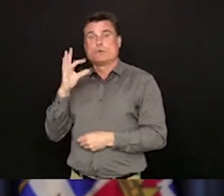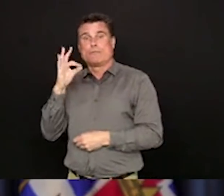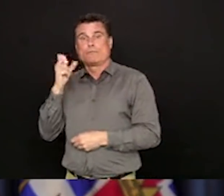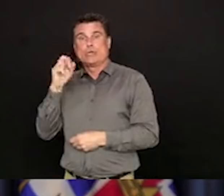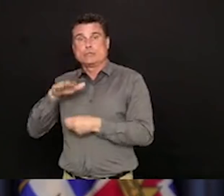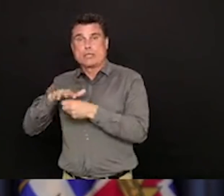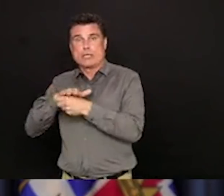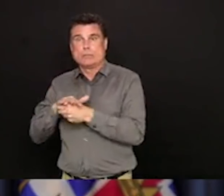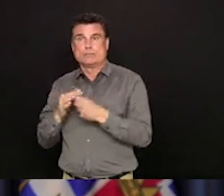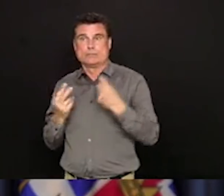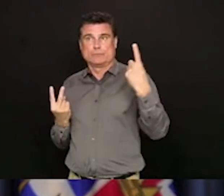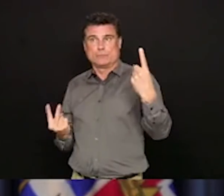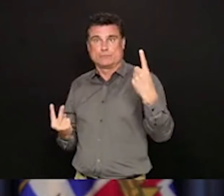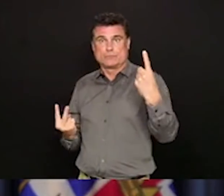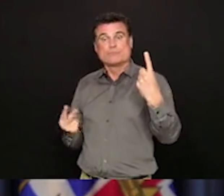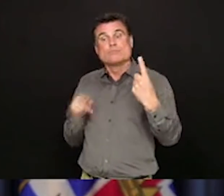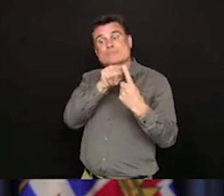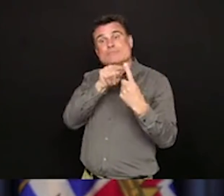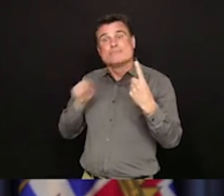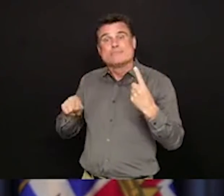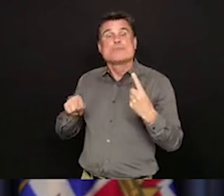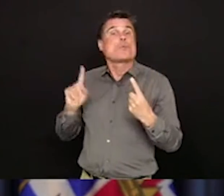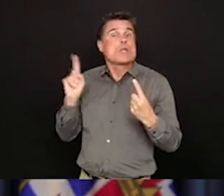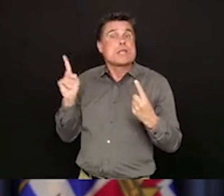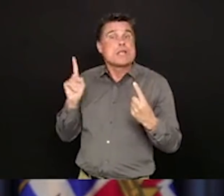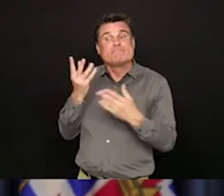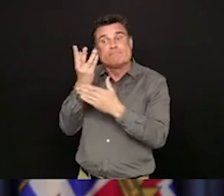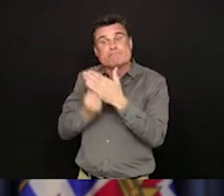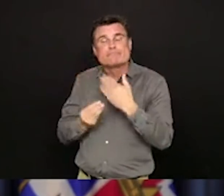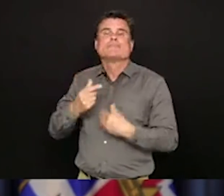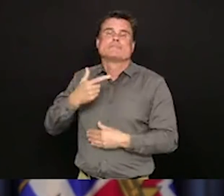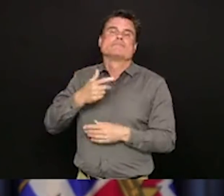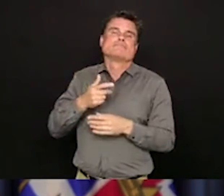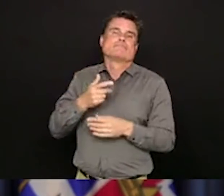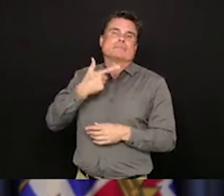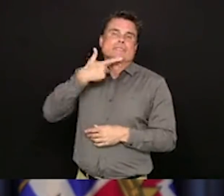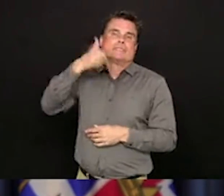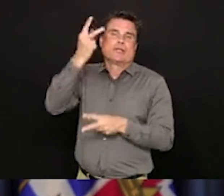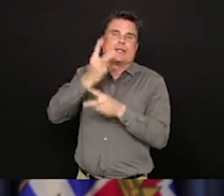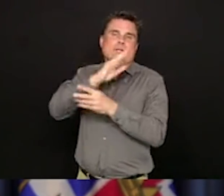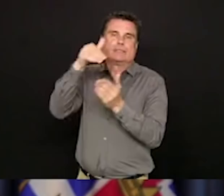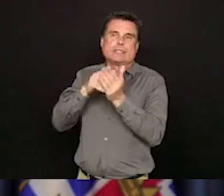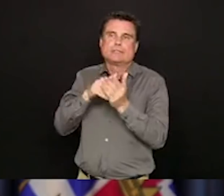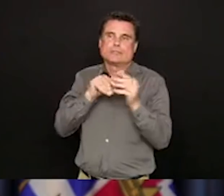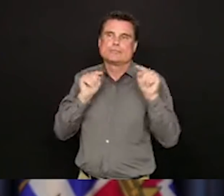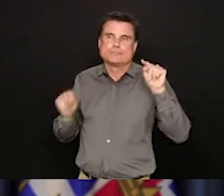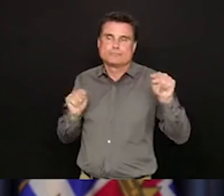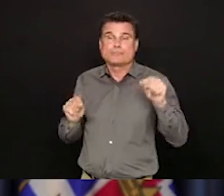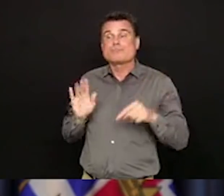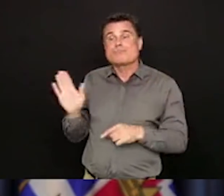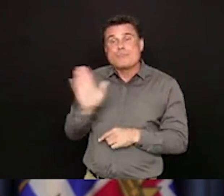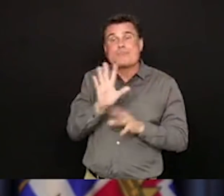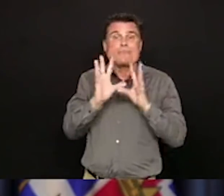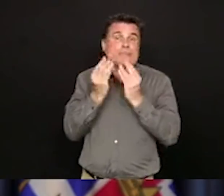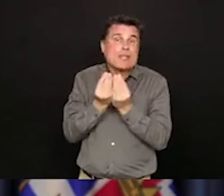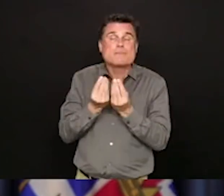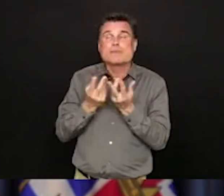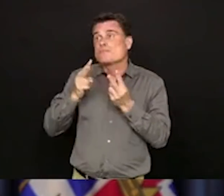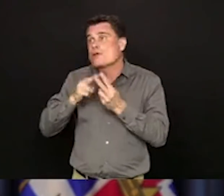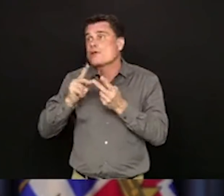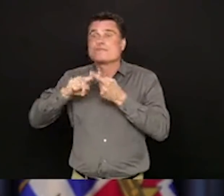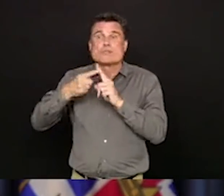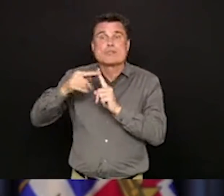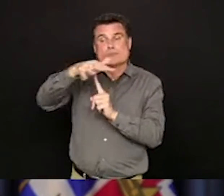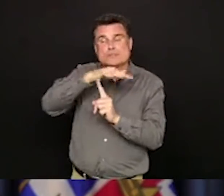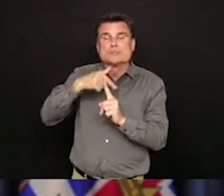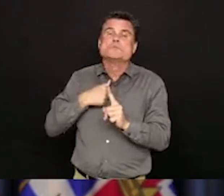grief right now, and not just the grief of a loved one passing away, but the grief of the circumstances we're in, when people are